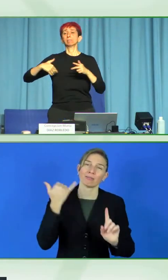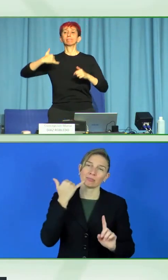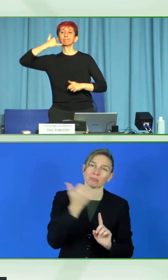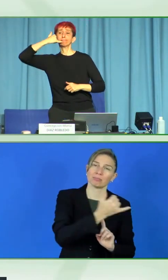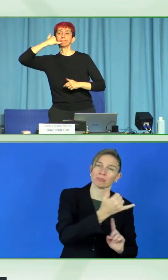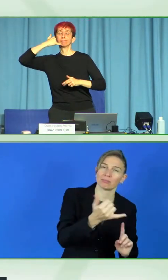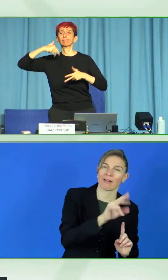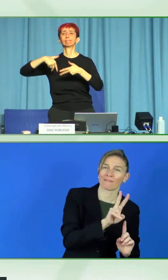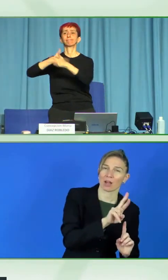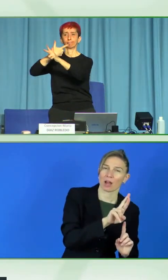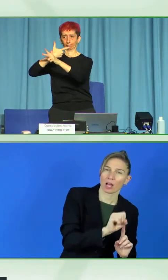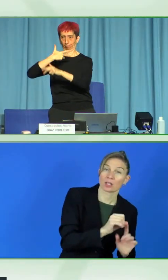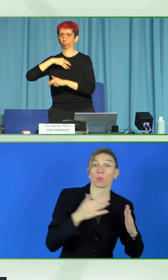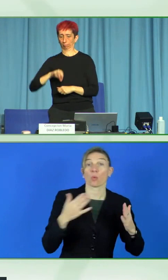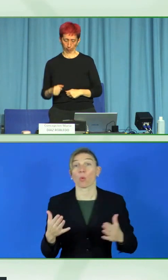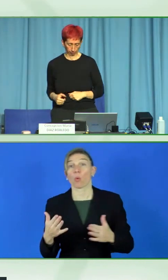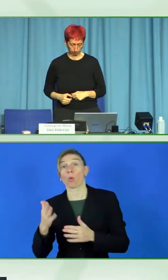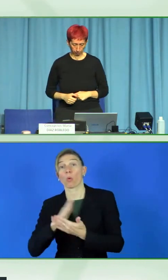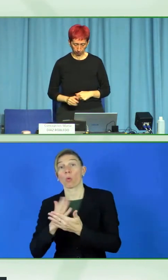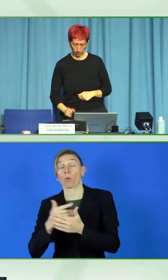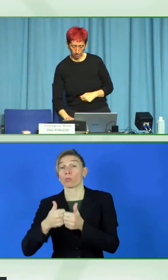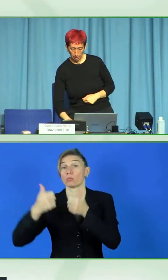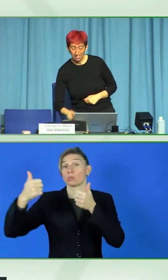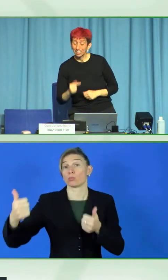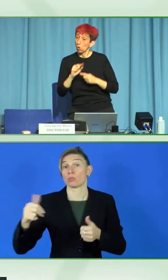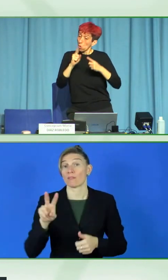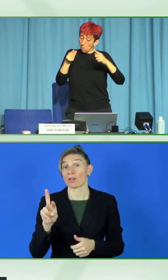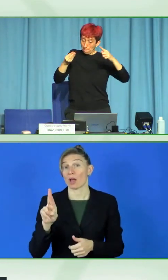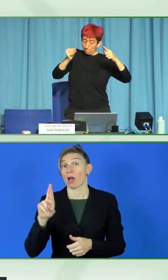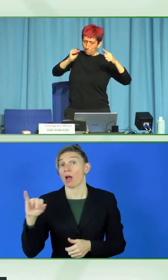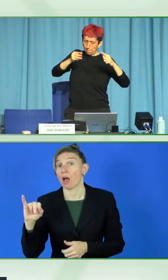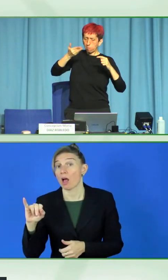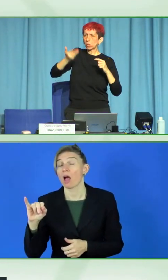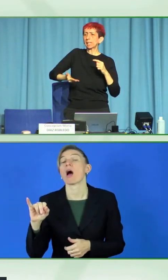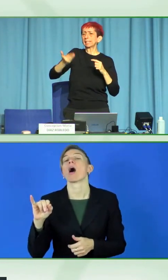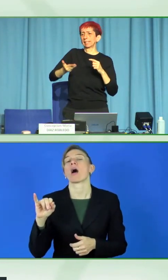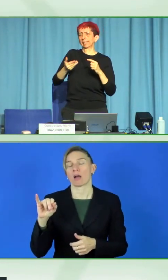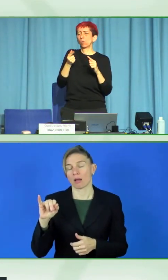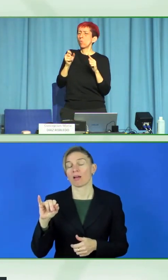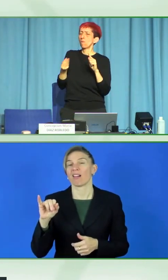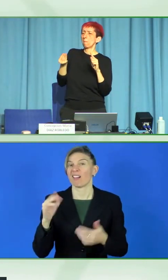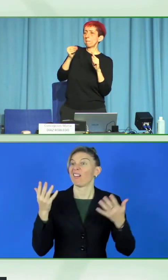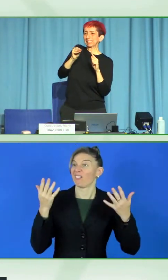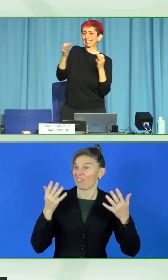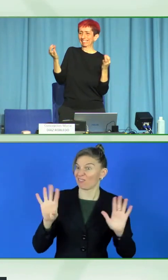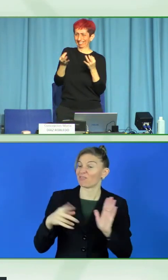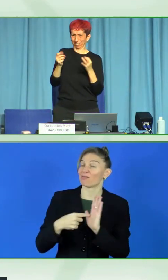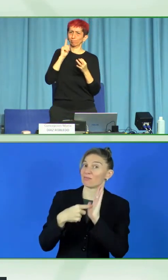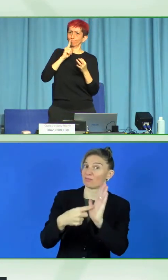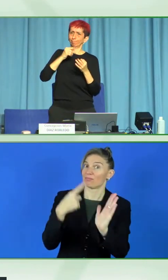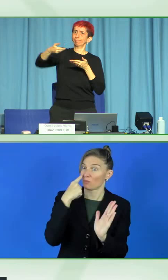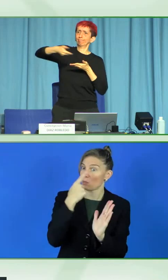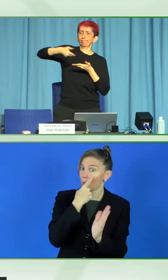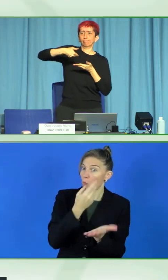it's been proven that it's more economical for administrations and organizations because they don't have